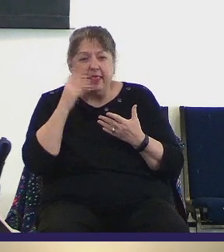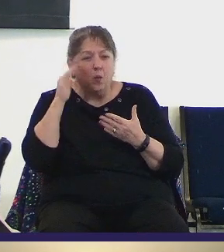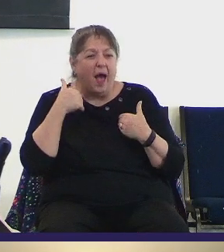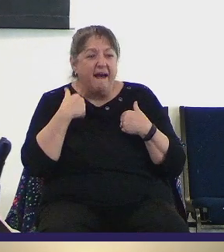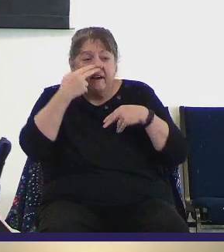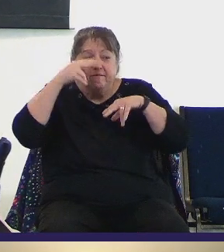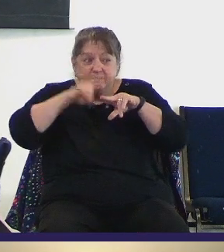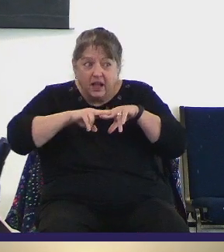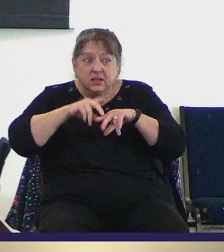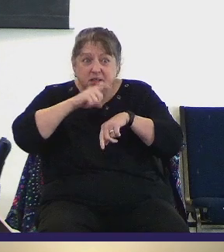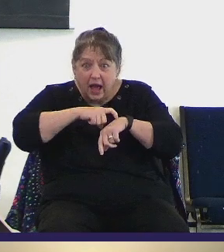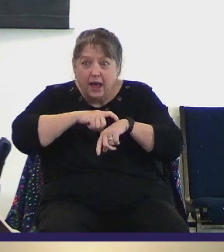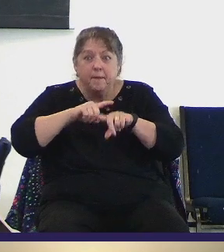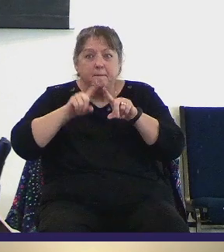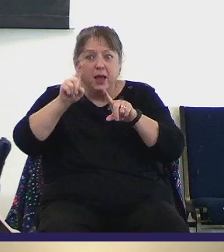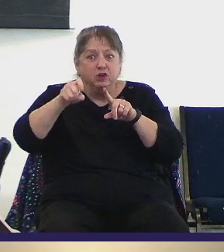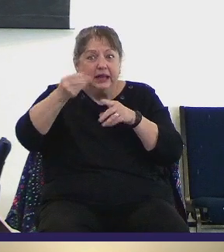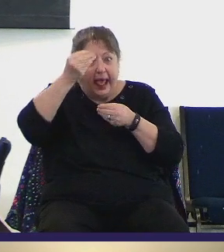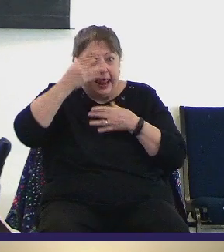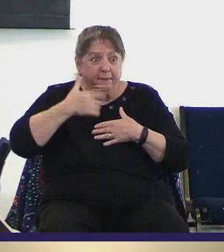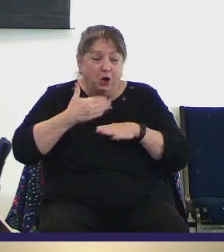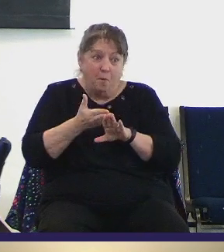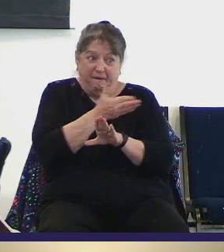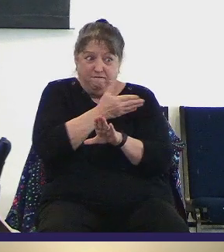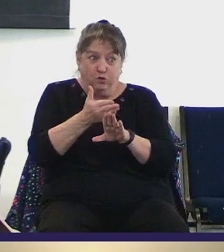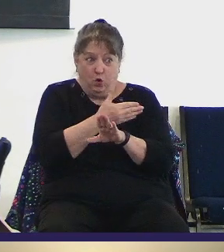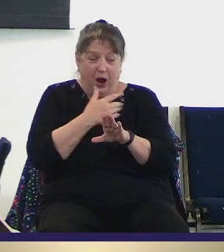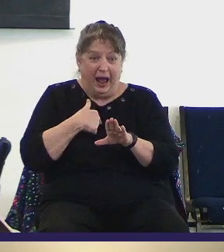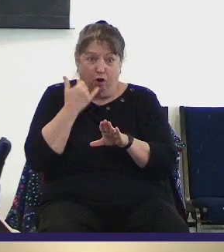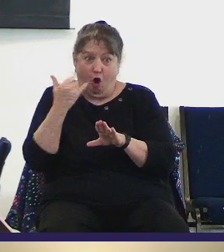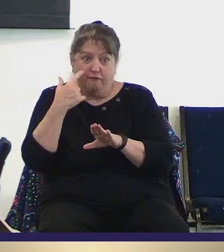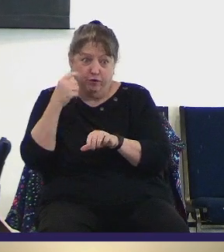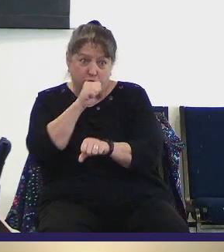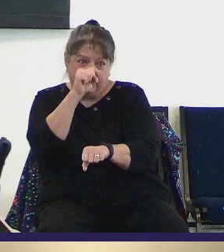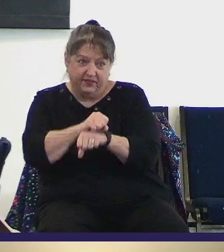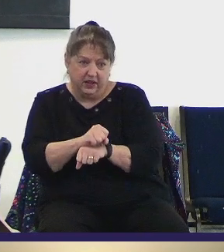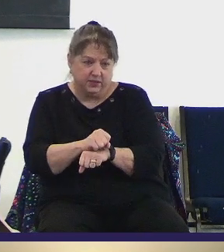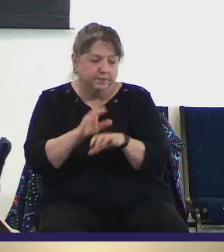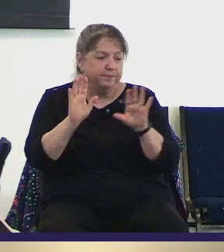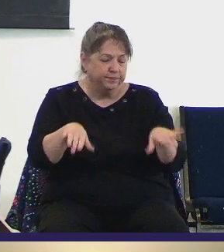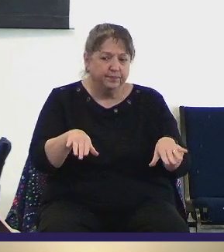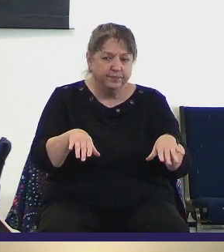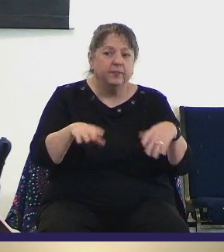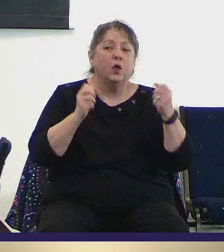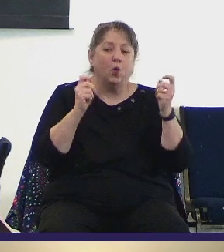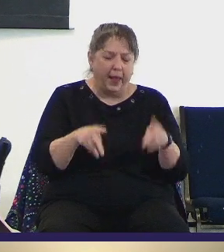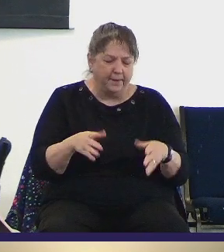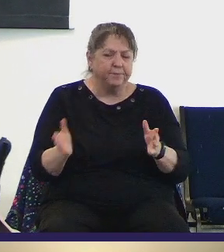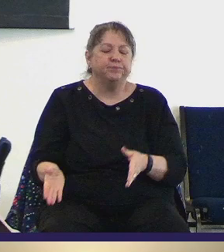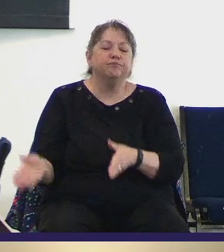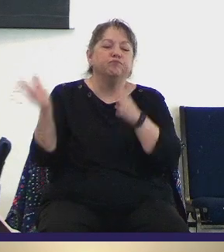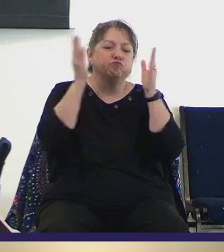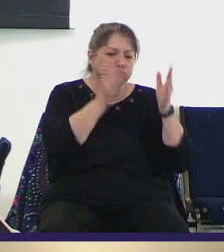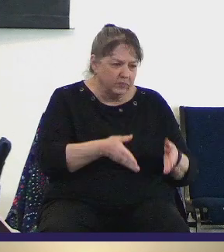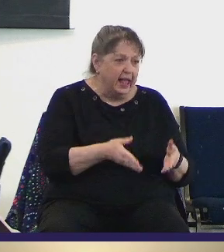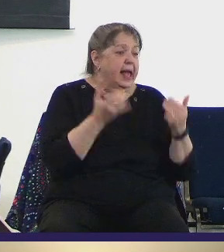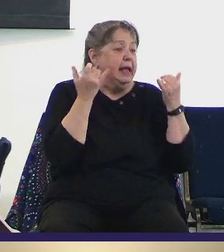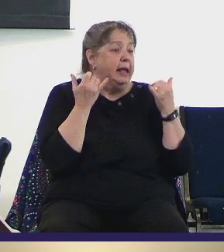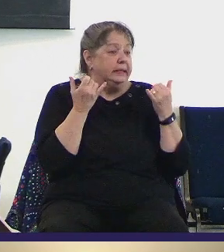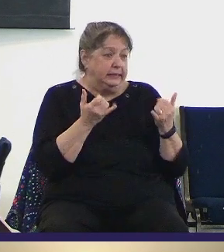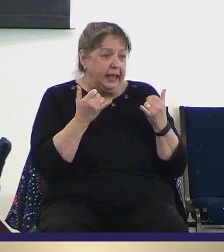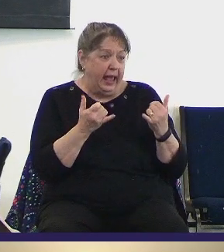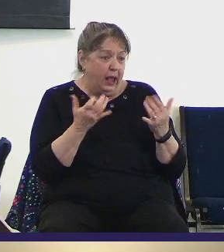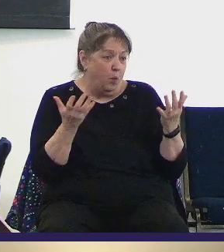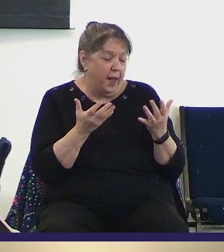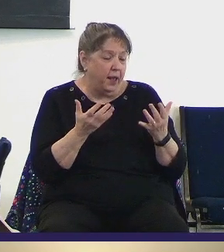that couple's outing. All right, as you know, today is communion service. So on Communion Sunday, we did it all of that last year.